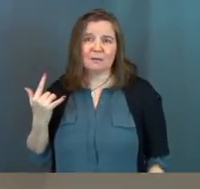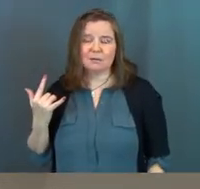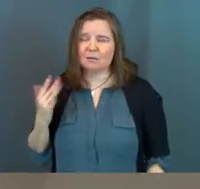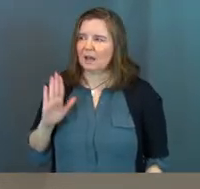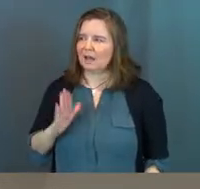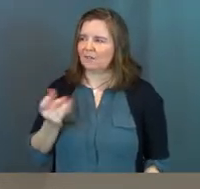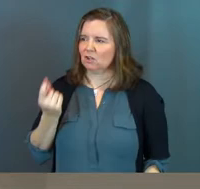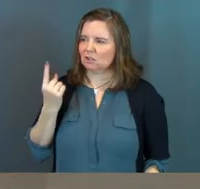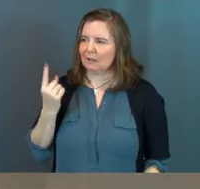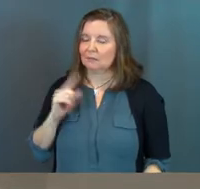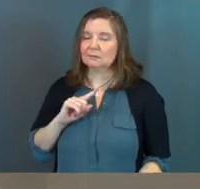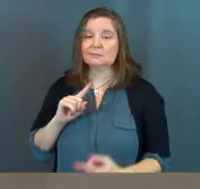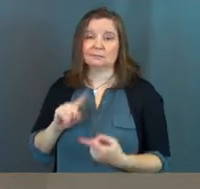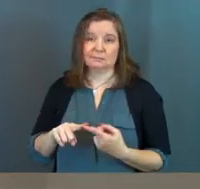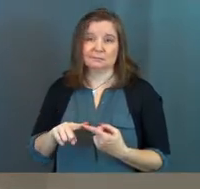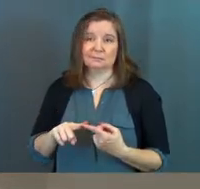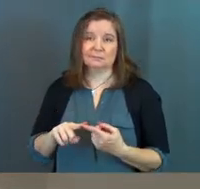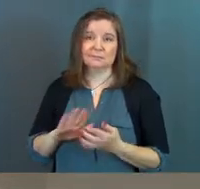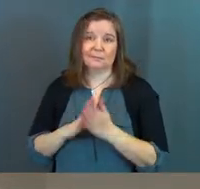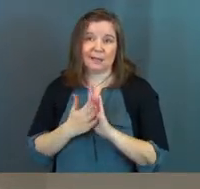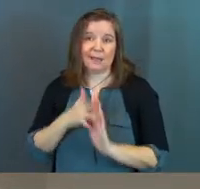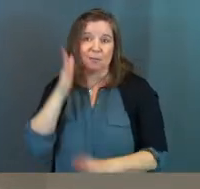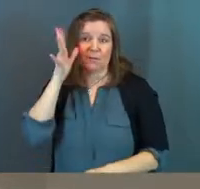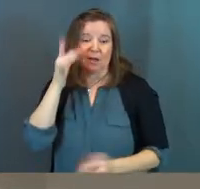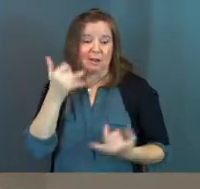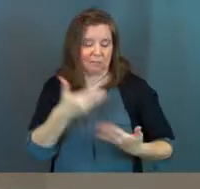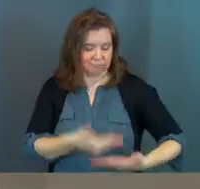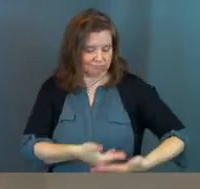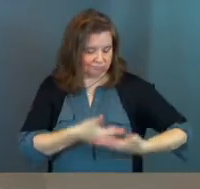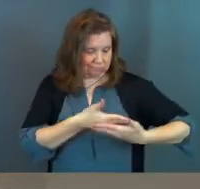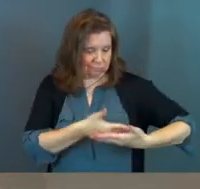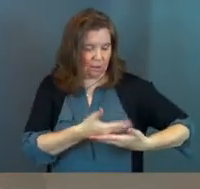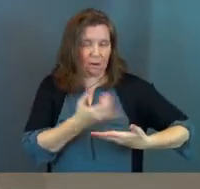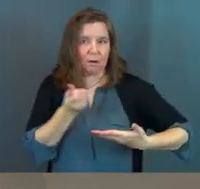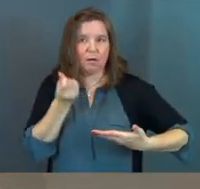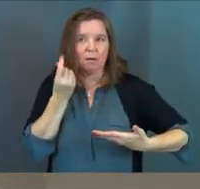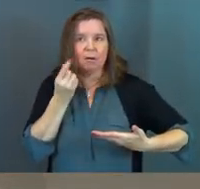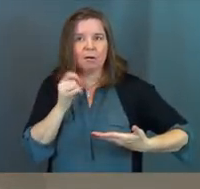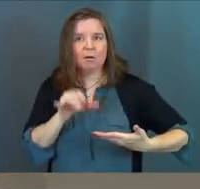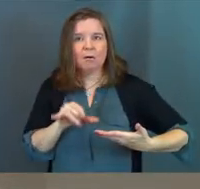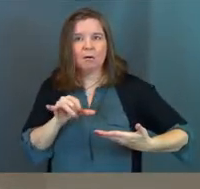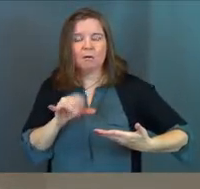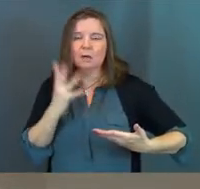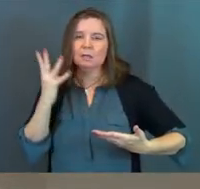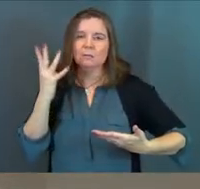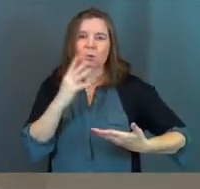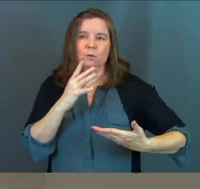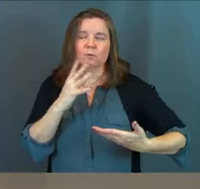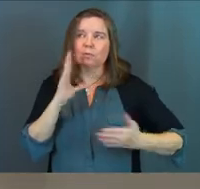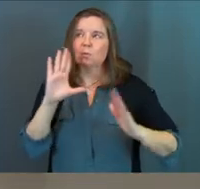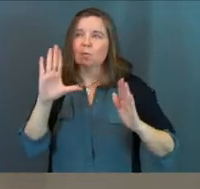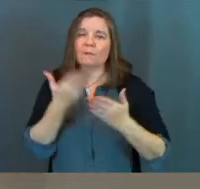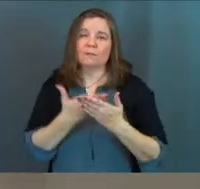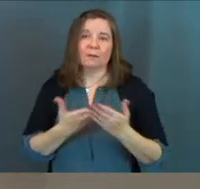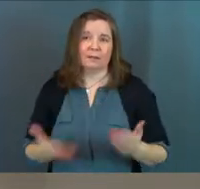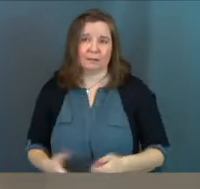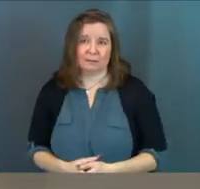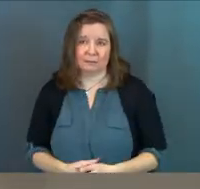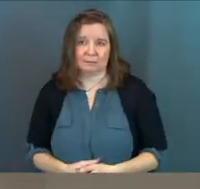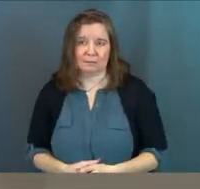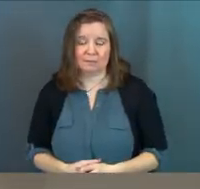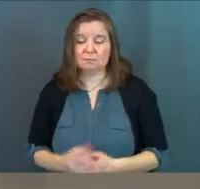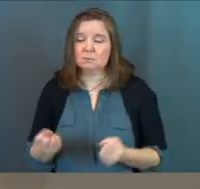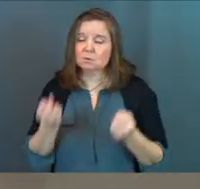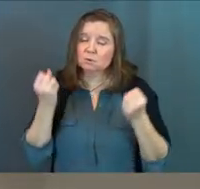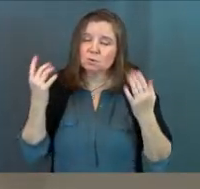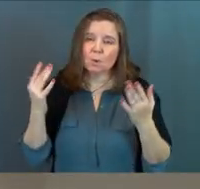And I never understood that before. But now he's given me this child, and now I understand it. And it's a beautiful, wonderful thing. And